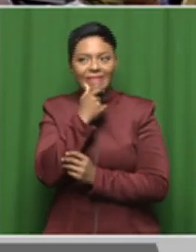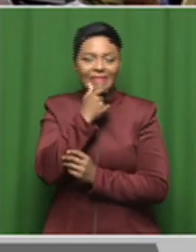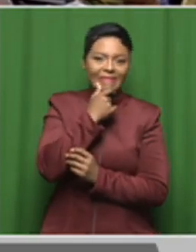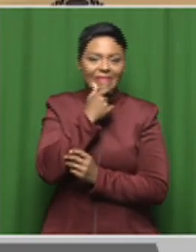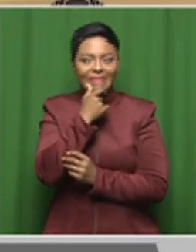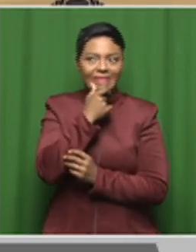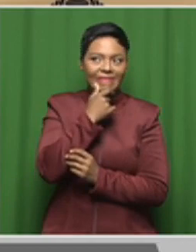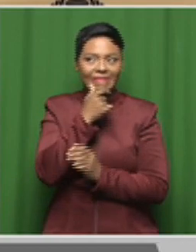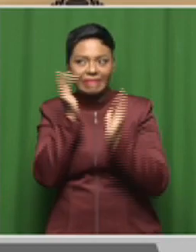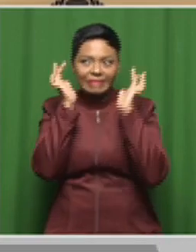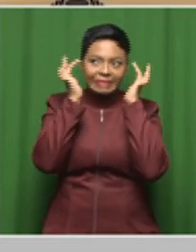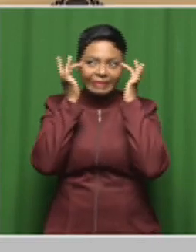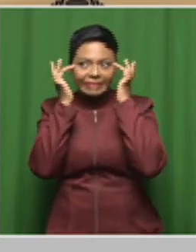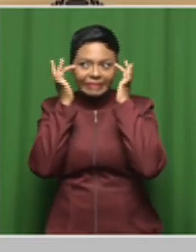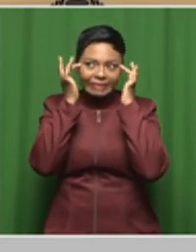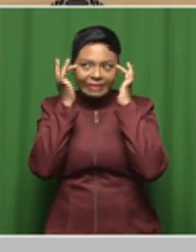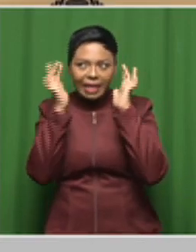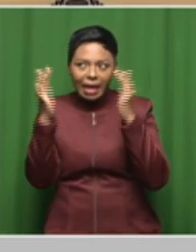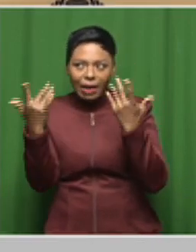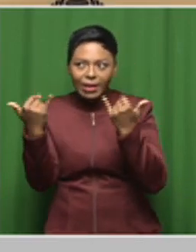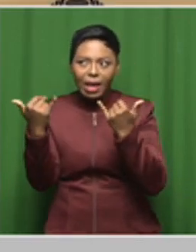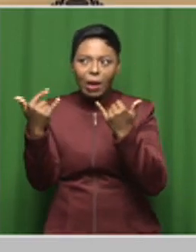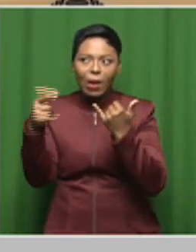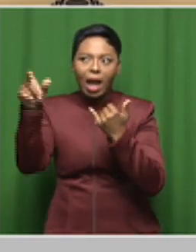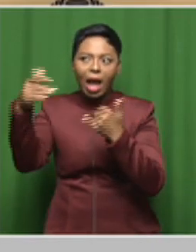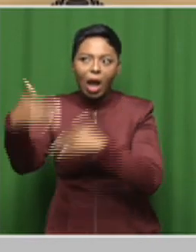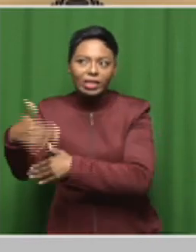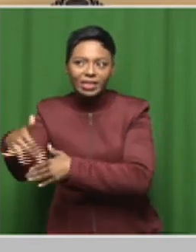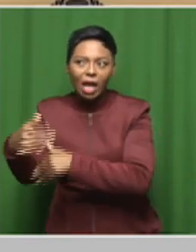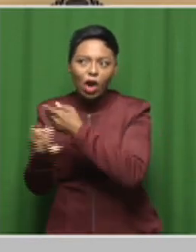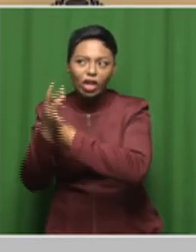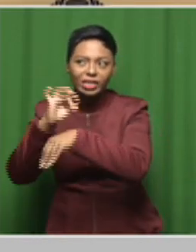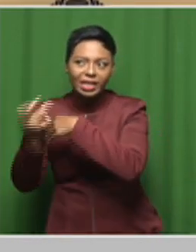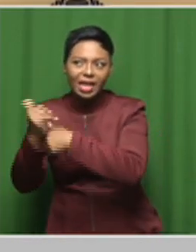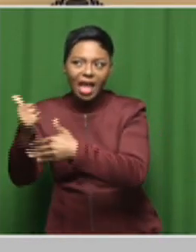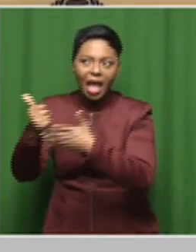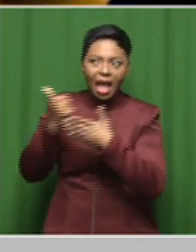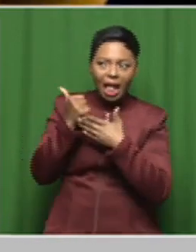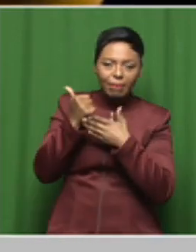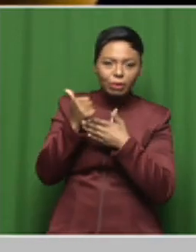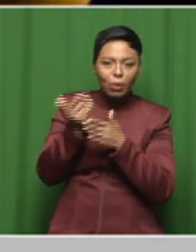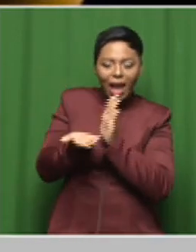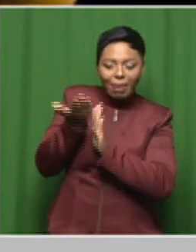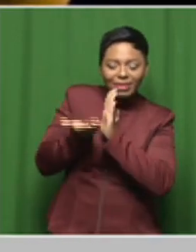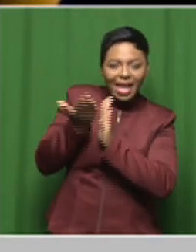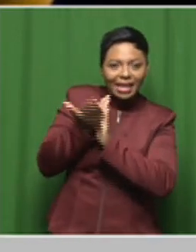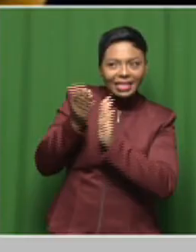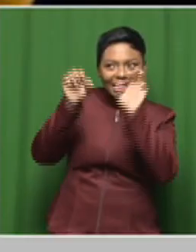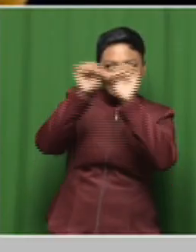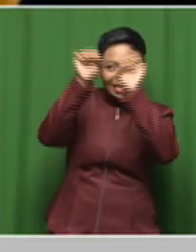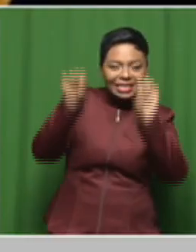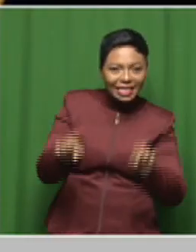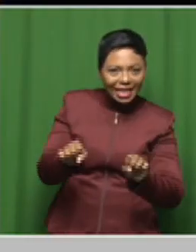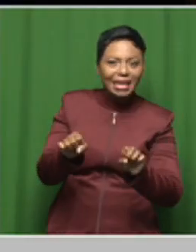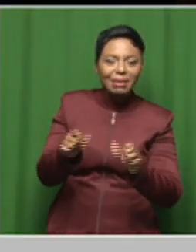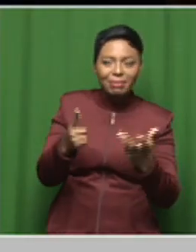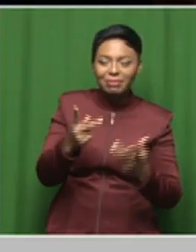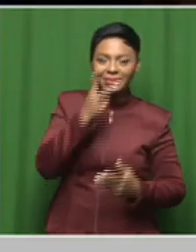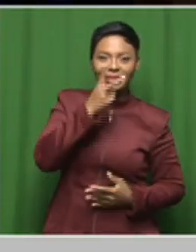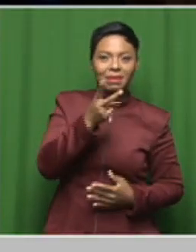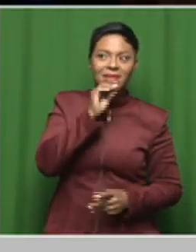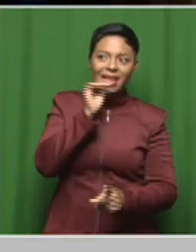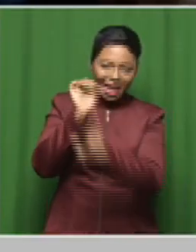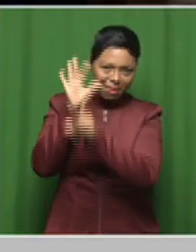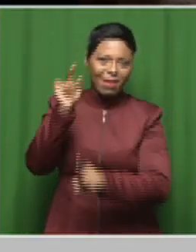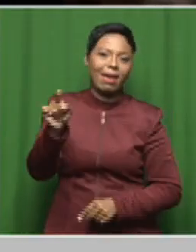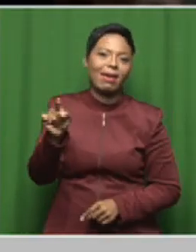outside consultants to assist them with updating their systems. And you can just think about the impact this has had on them.